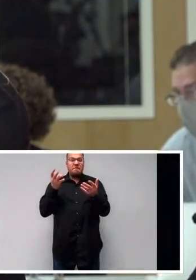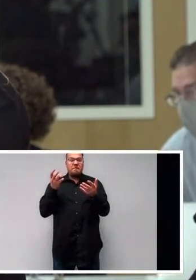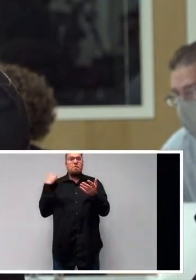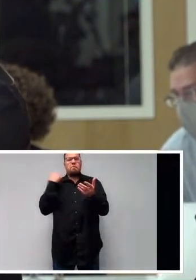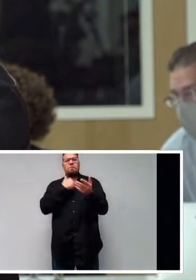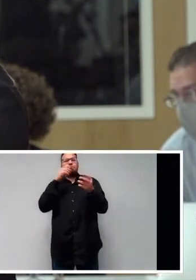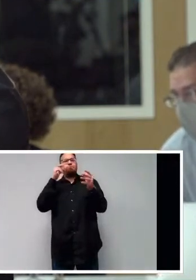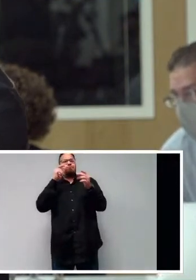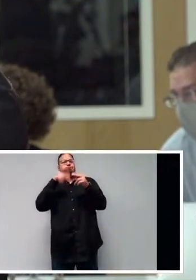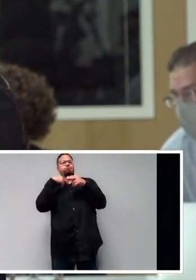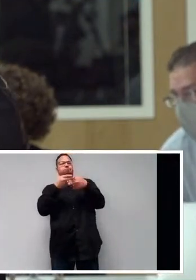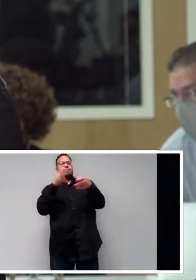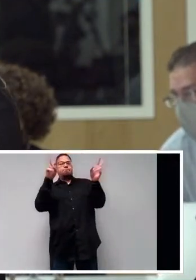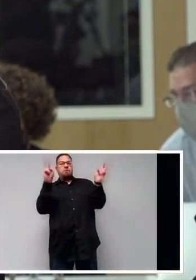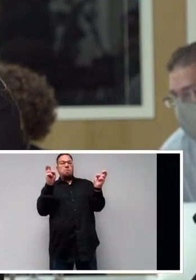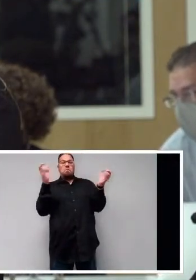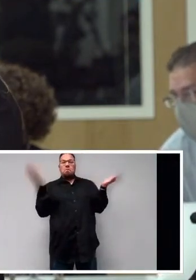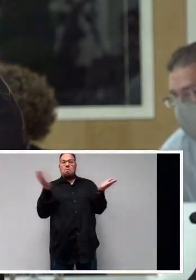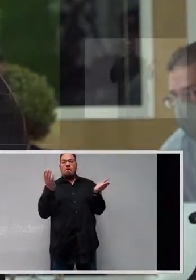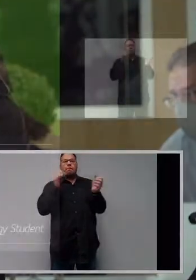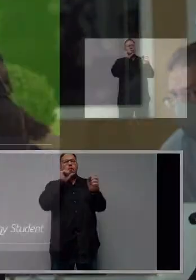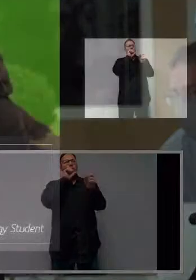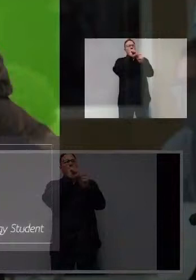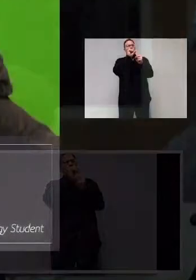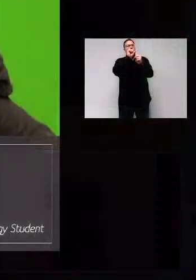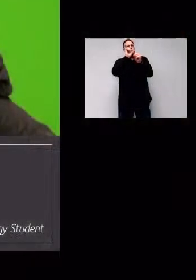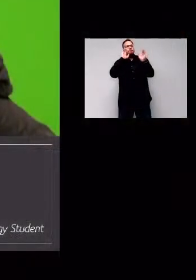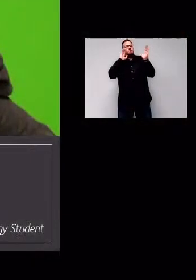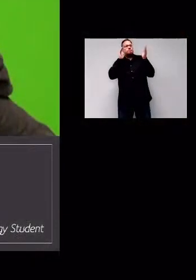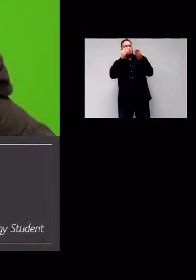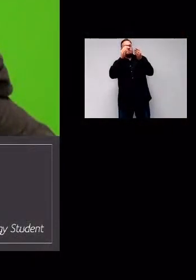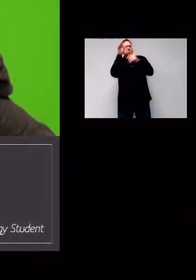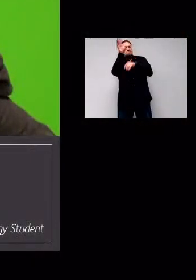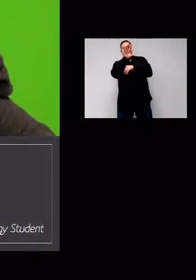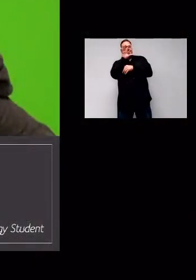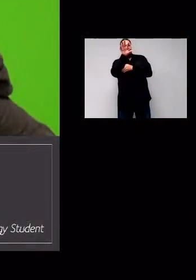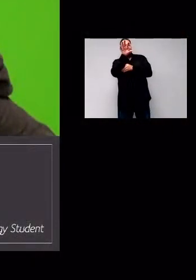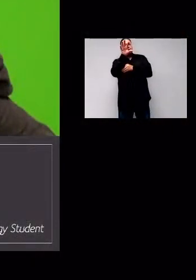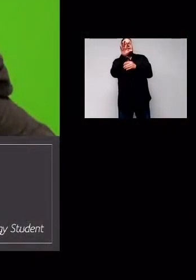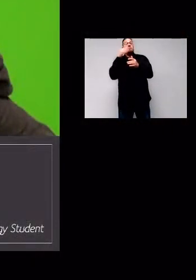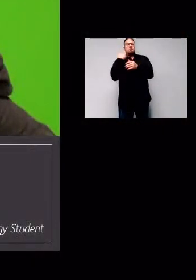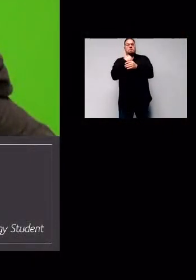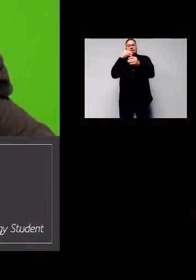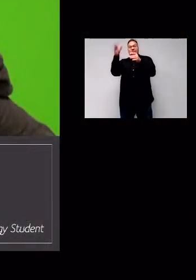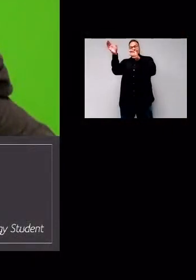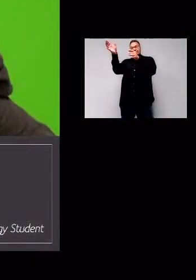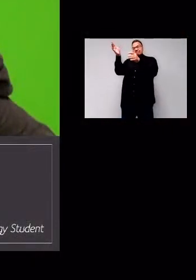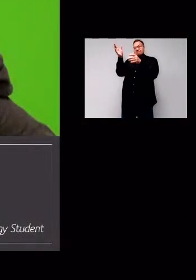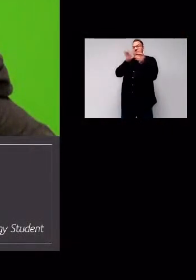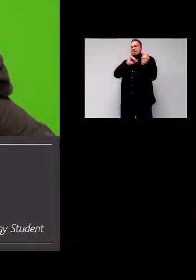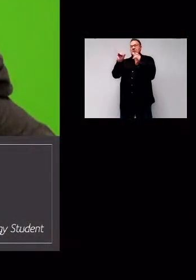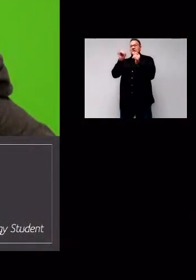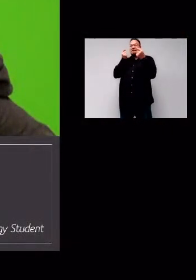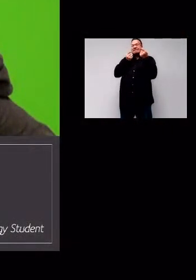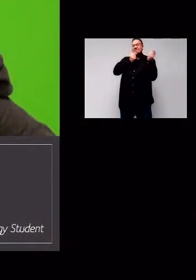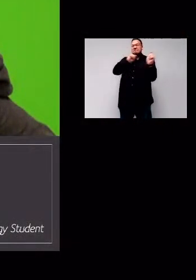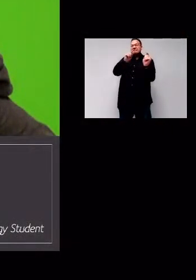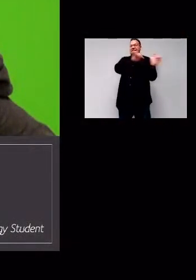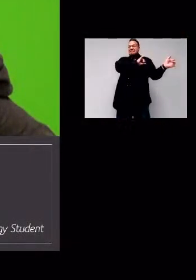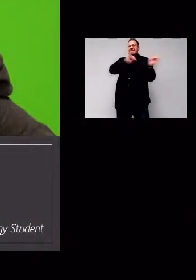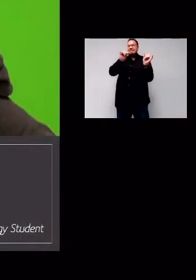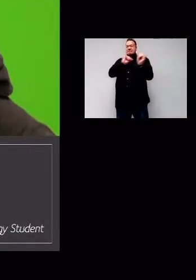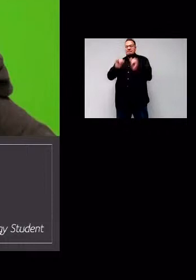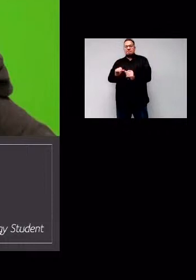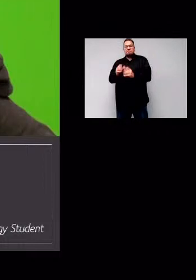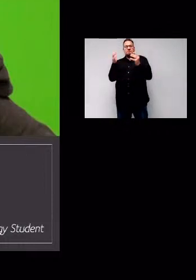to as the workforce lens. And then we model things after the workplace as closely as possible. So at this time, I'd like to have